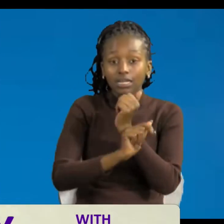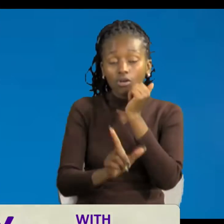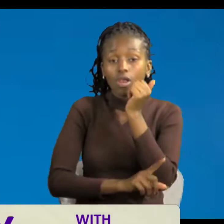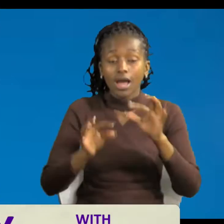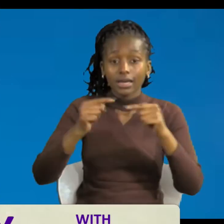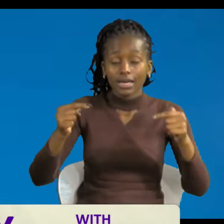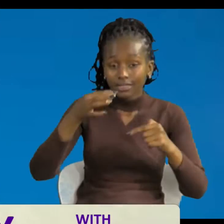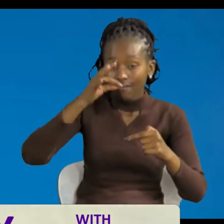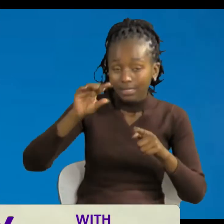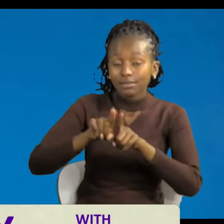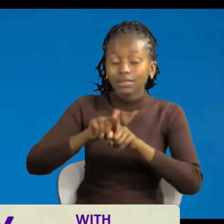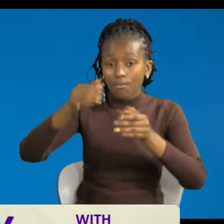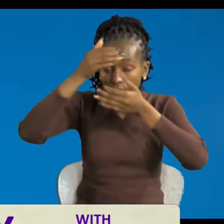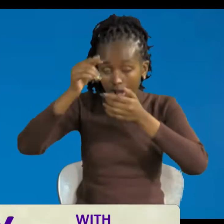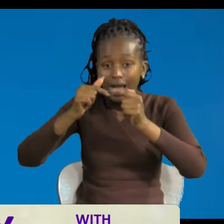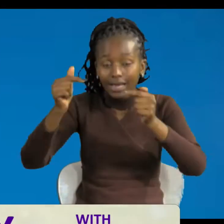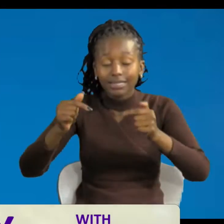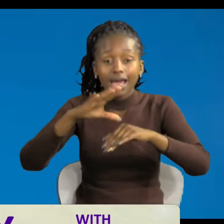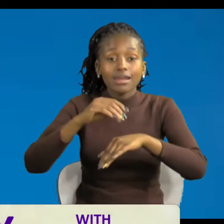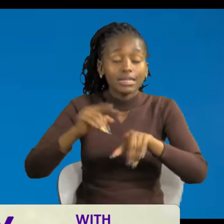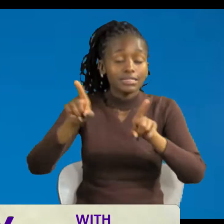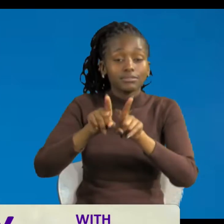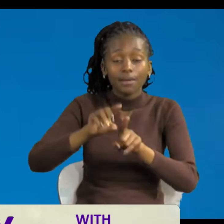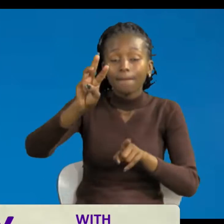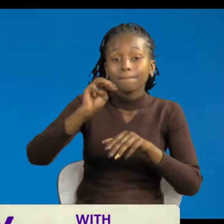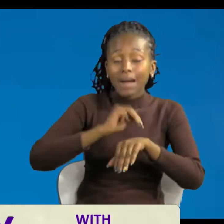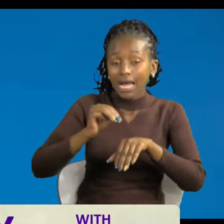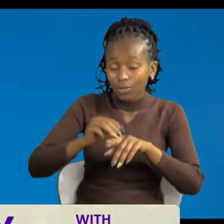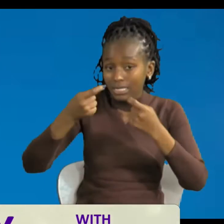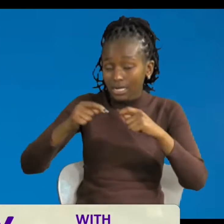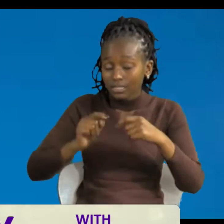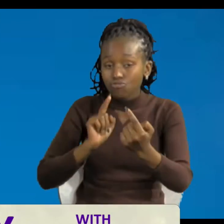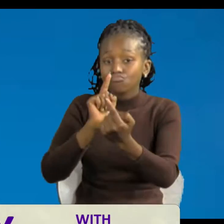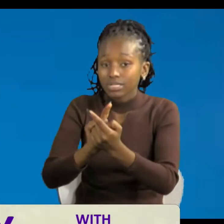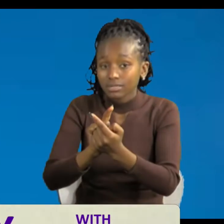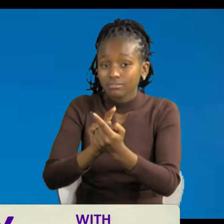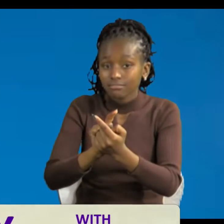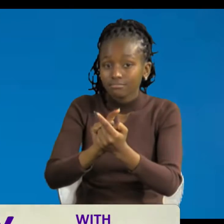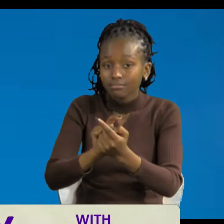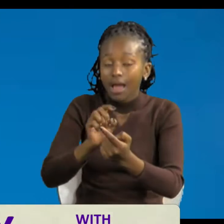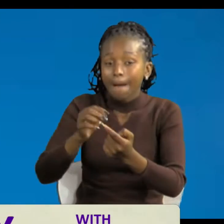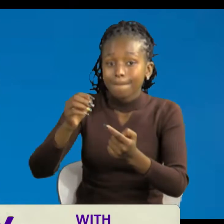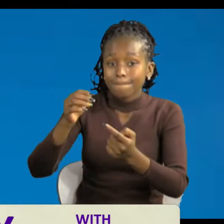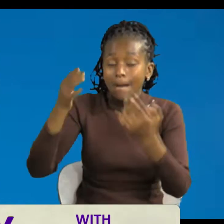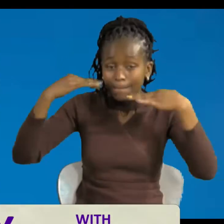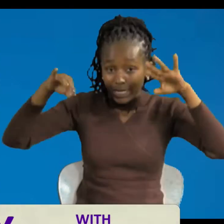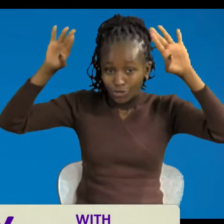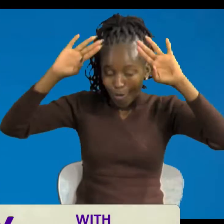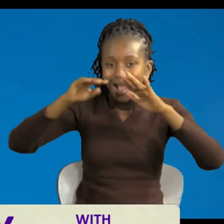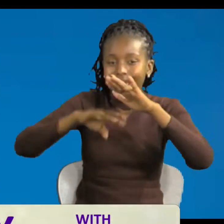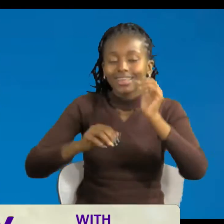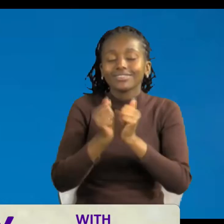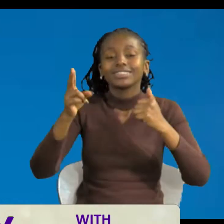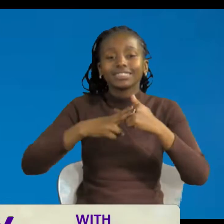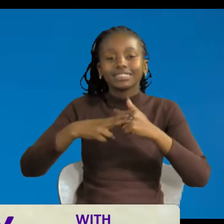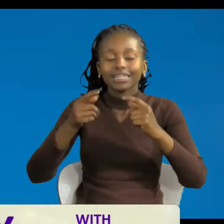against Iran, then we have Mali, who will also be testing their might against the Mexico under-17 teams. But so far so